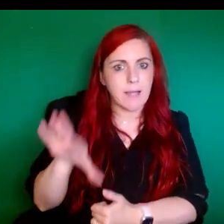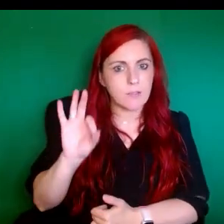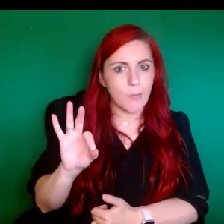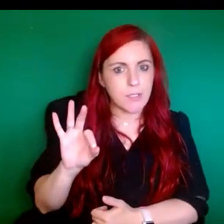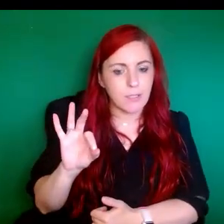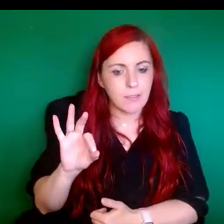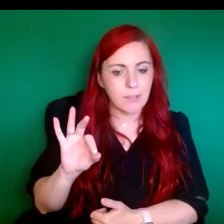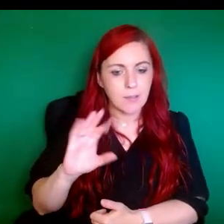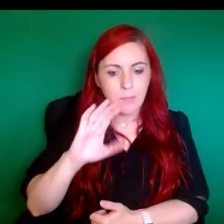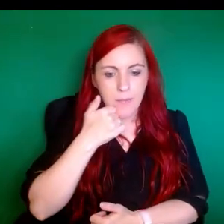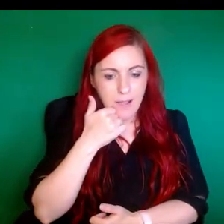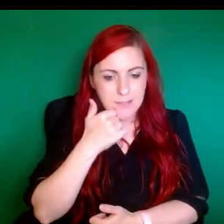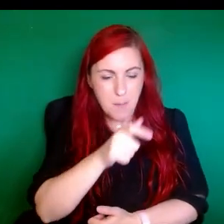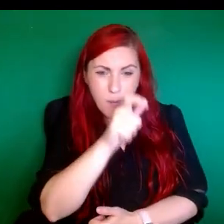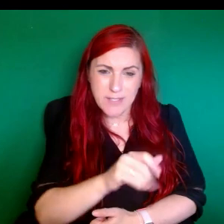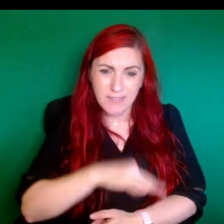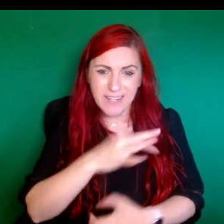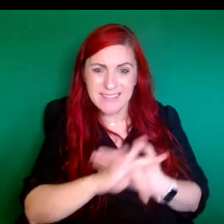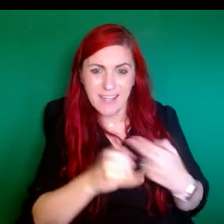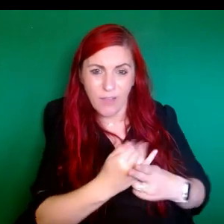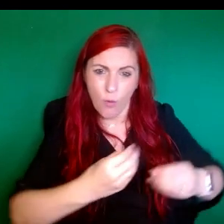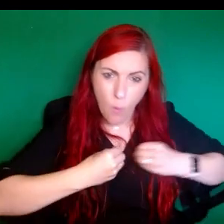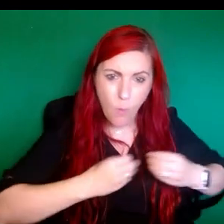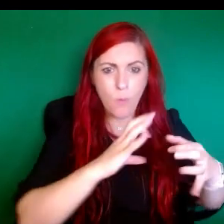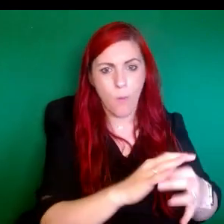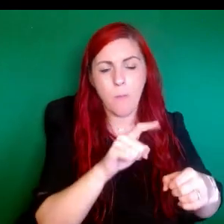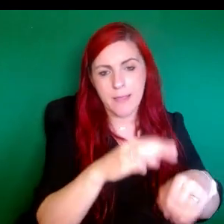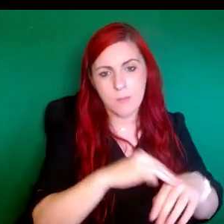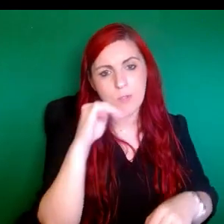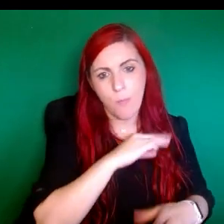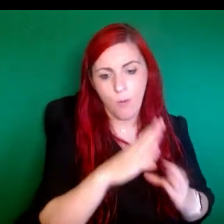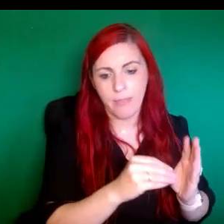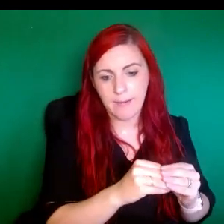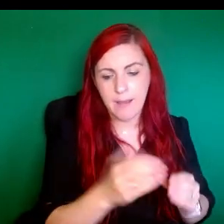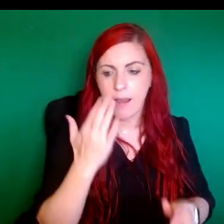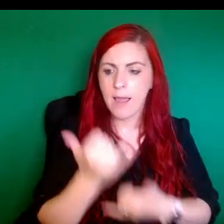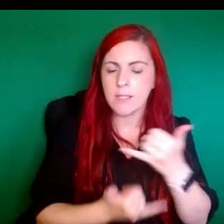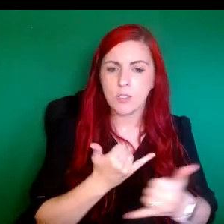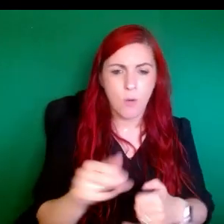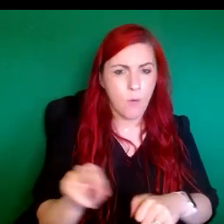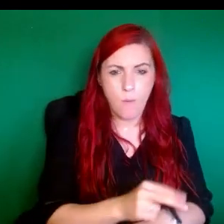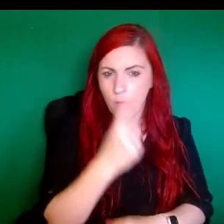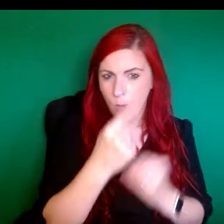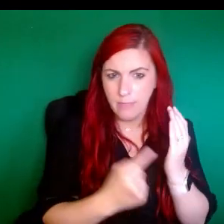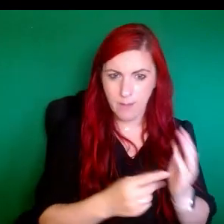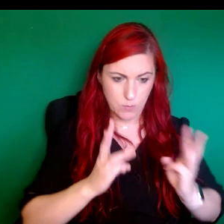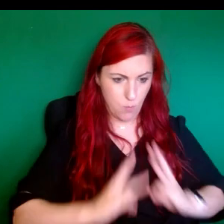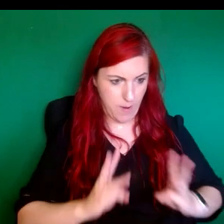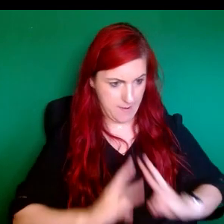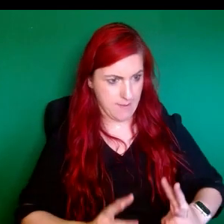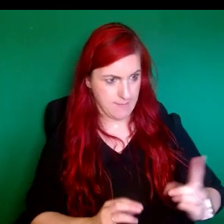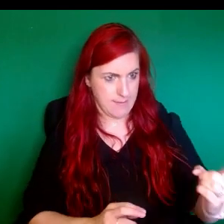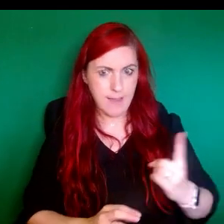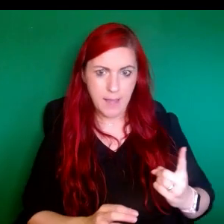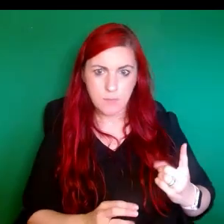important thing. Last year, over 1,000 women came and met with our outreach service out in the